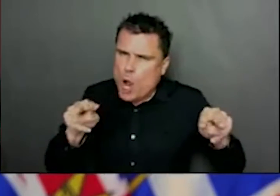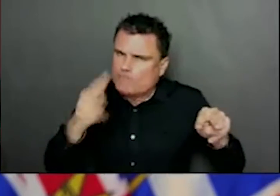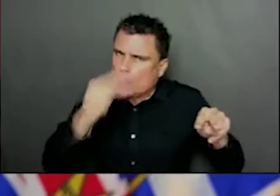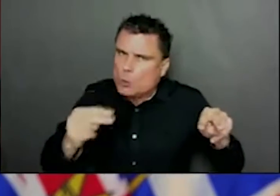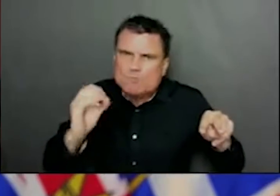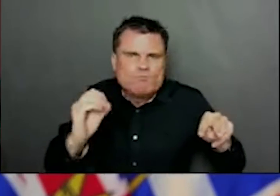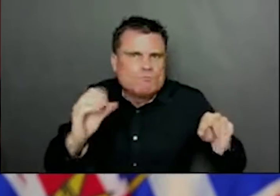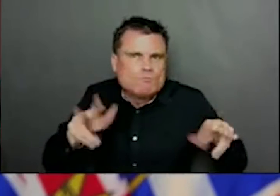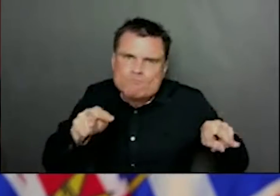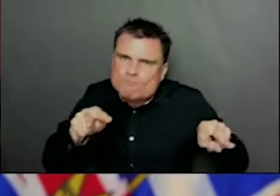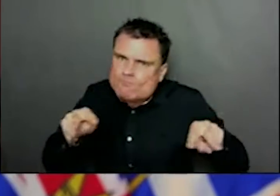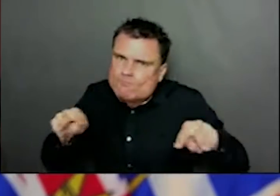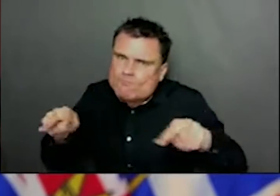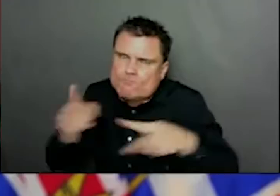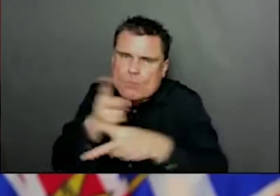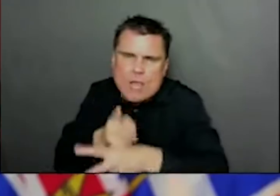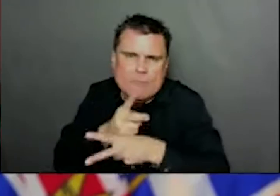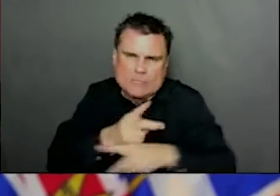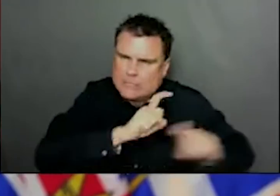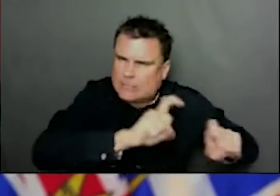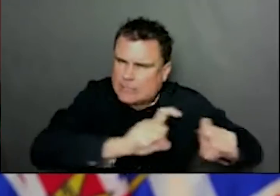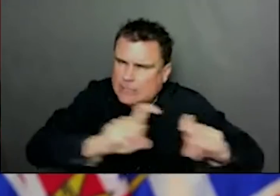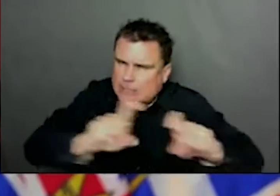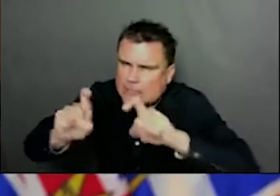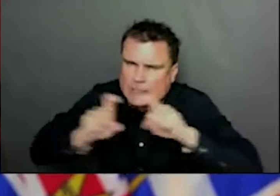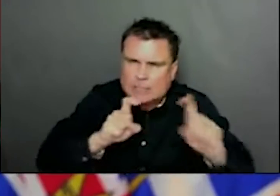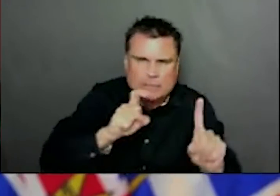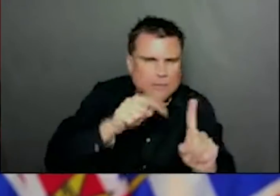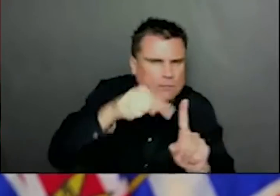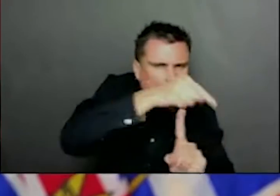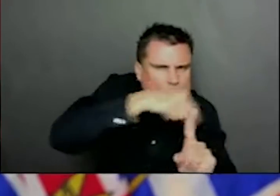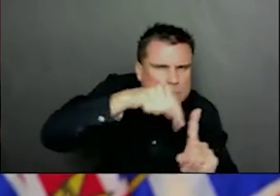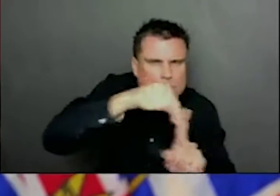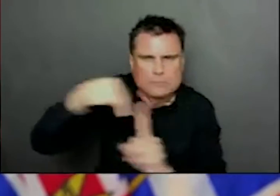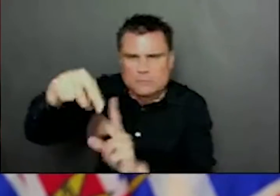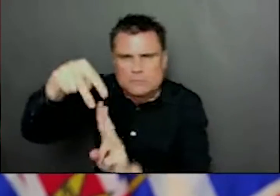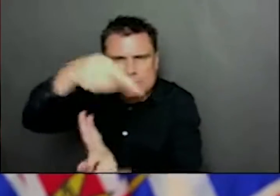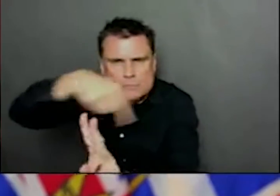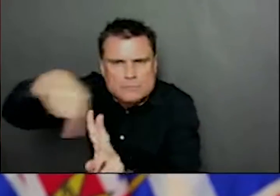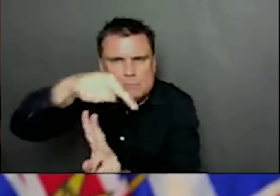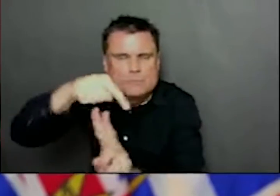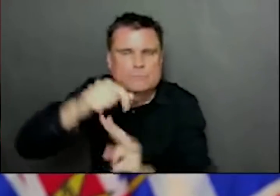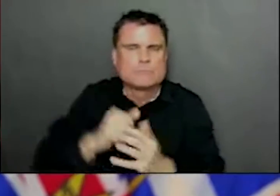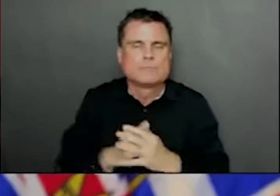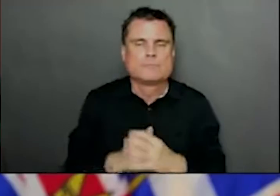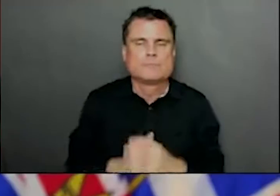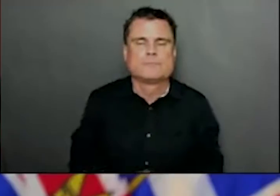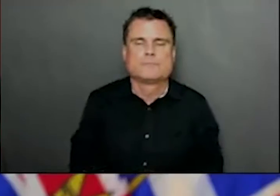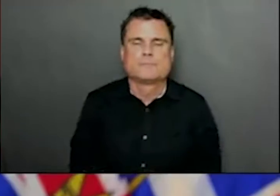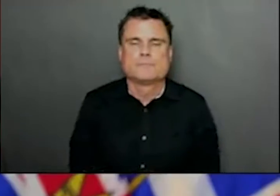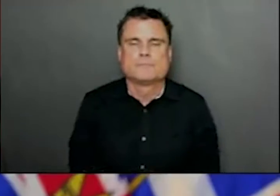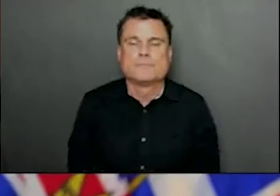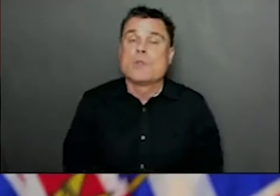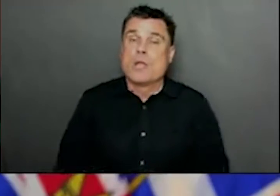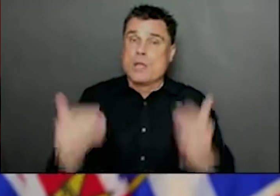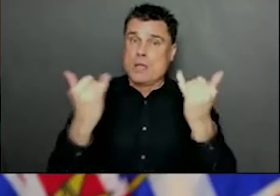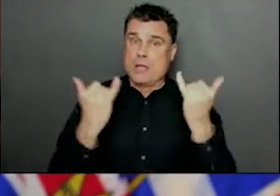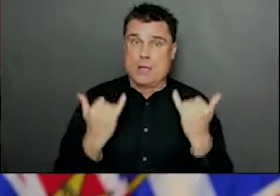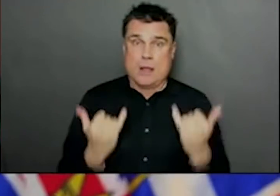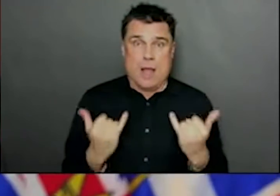So today, there was a couple of things that happened. There will be...